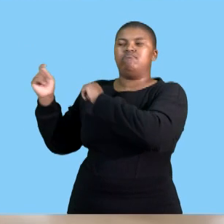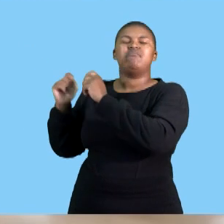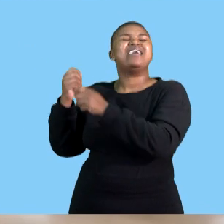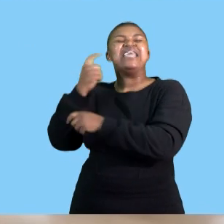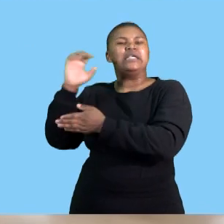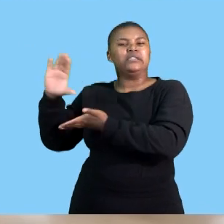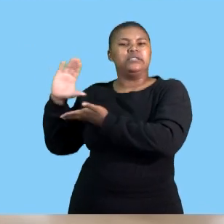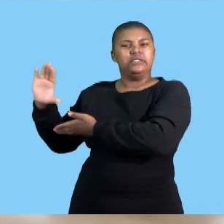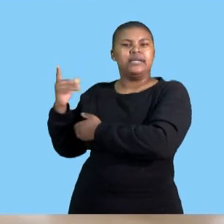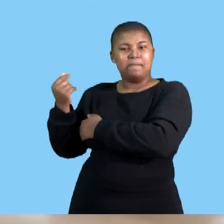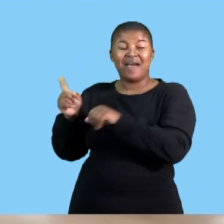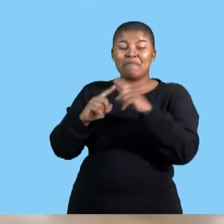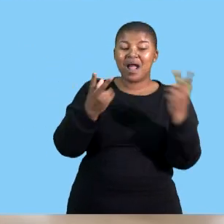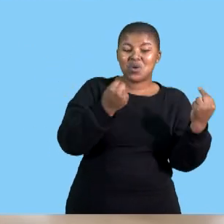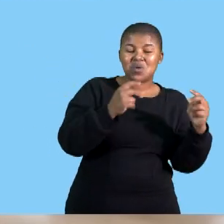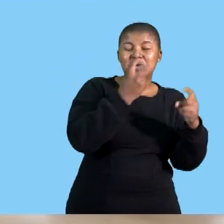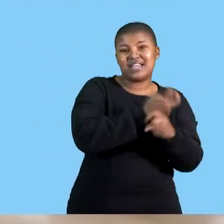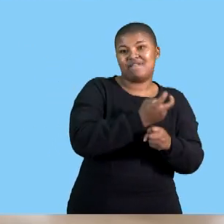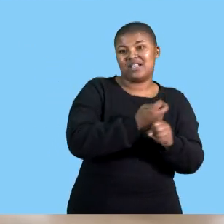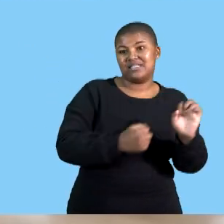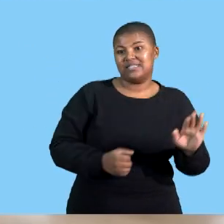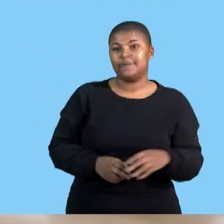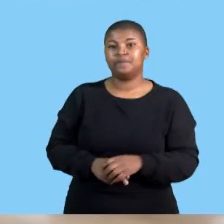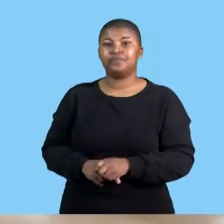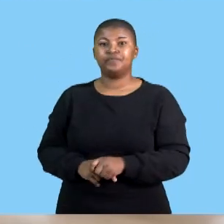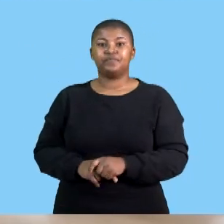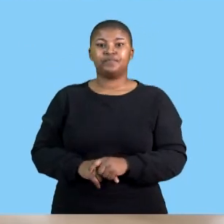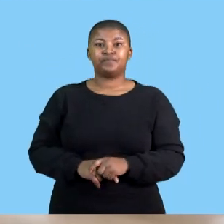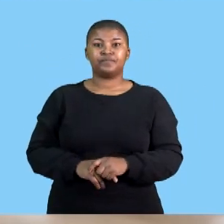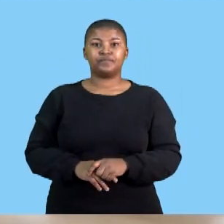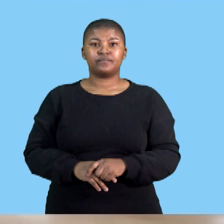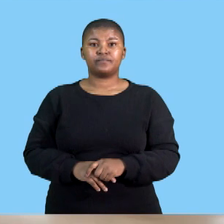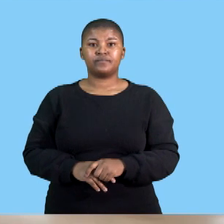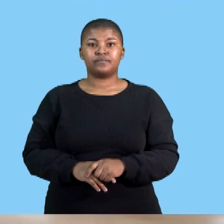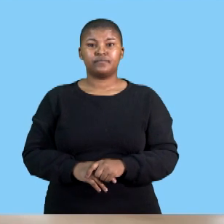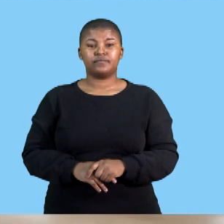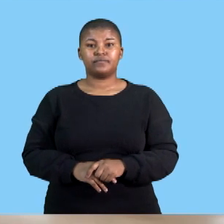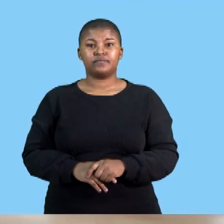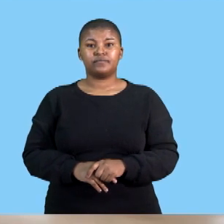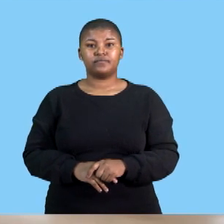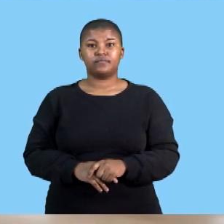quite some time. So obviously it's easier for them to get credit.